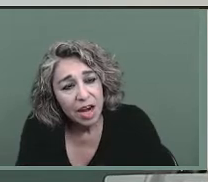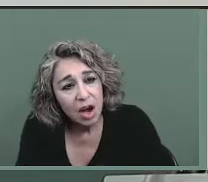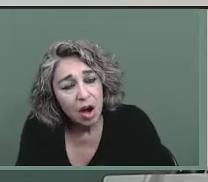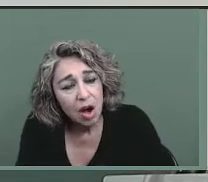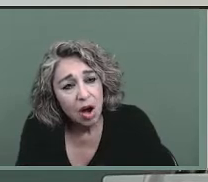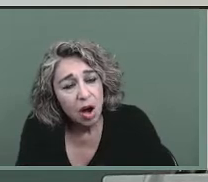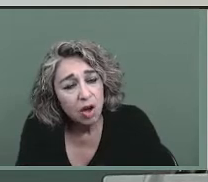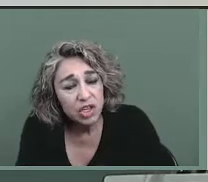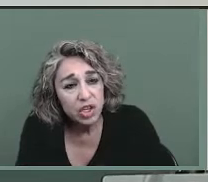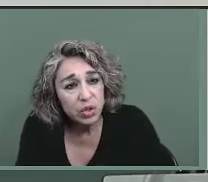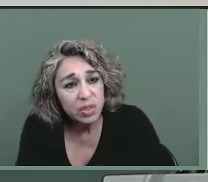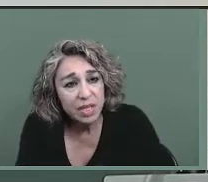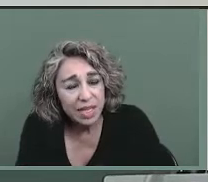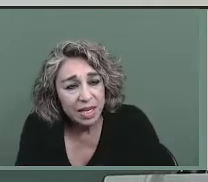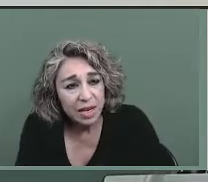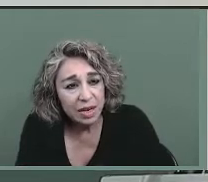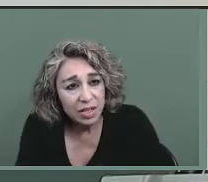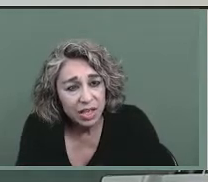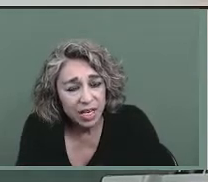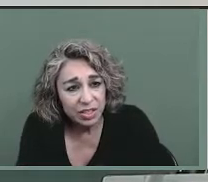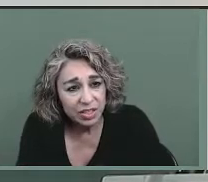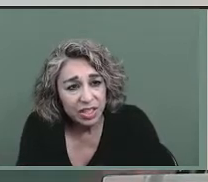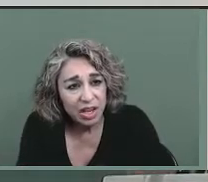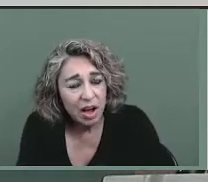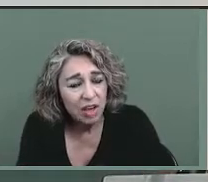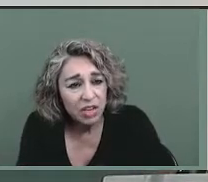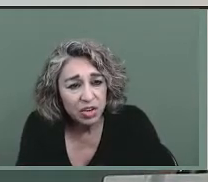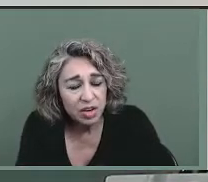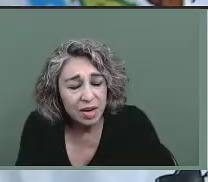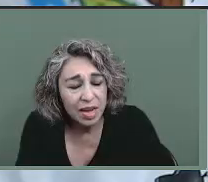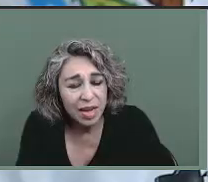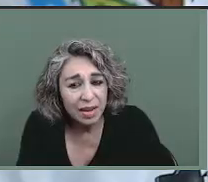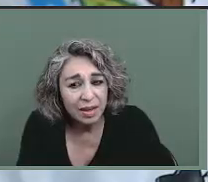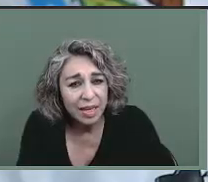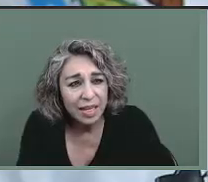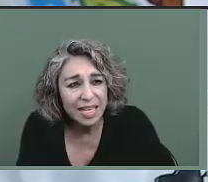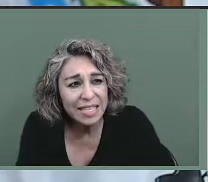And all the juicy deals, all the